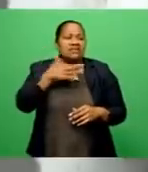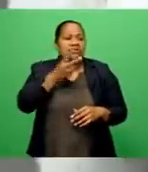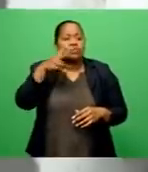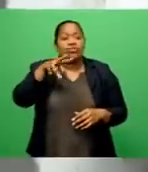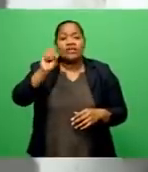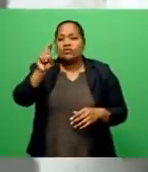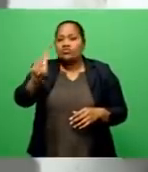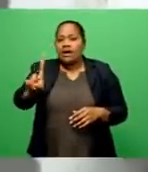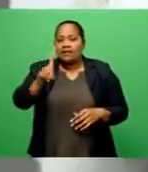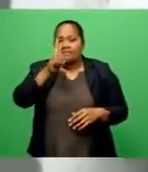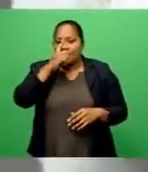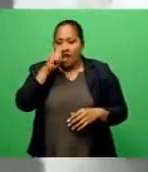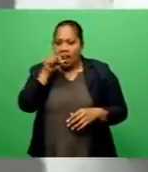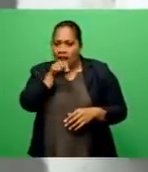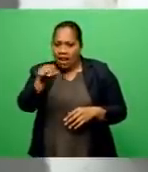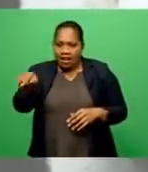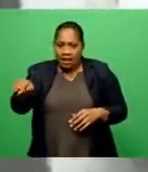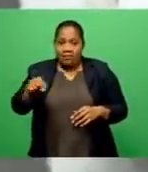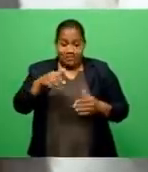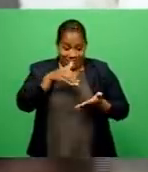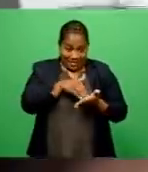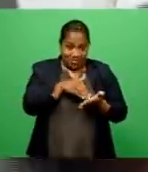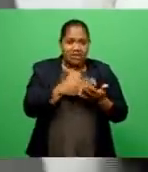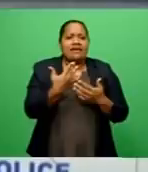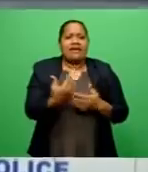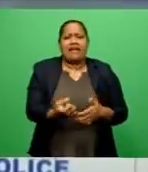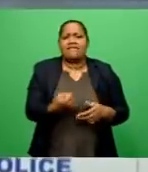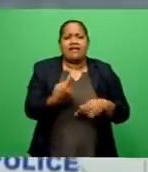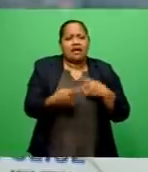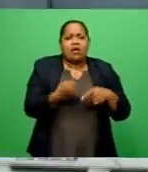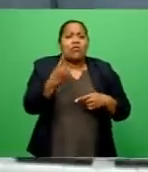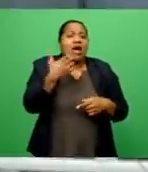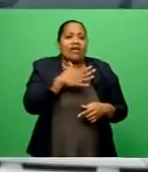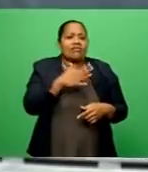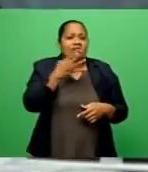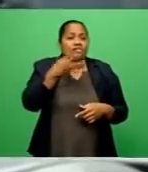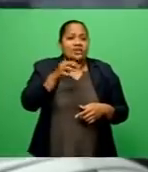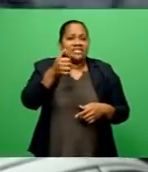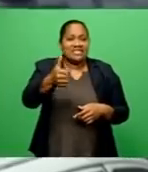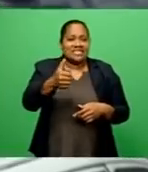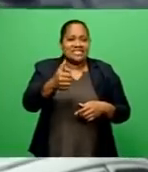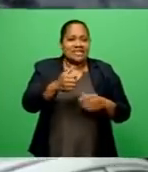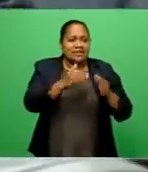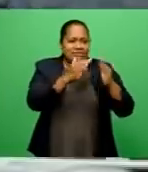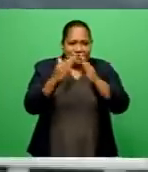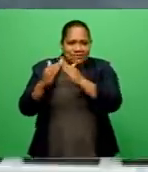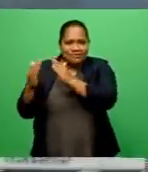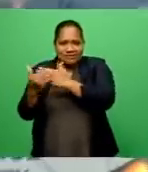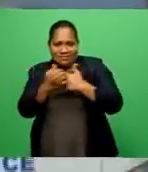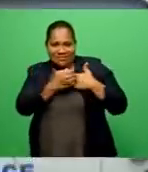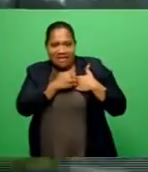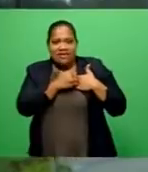1,621 evacuees. And in the Central Division, they have 146 active centers with